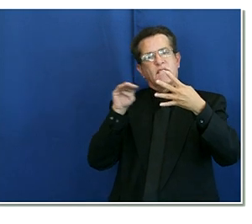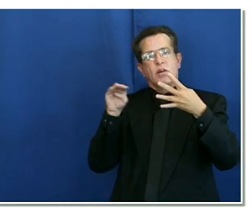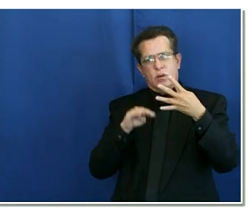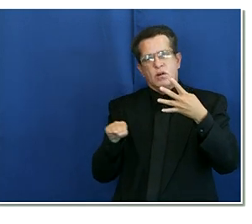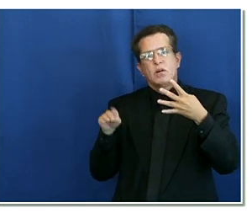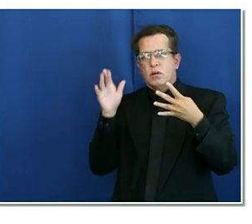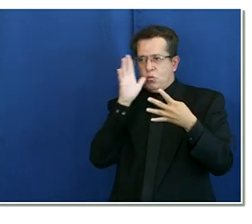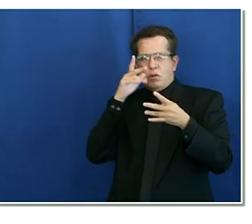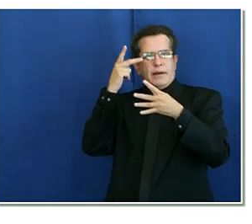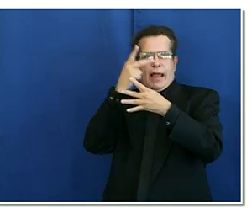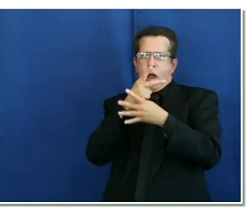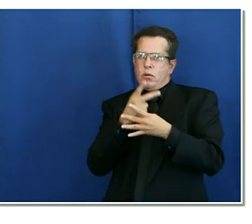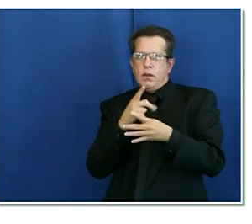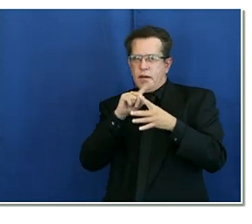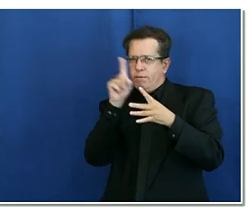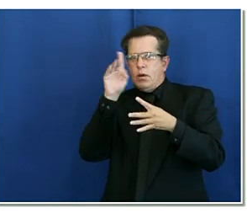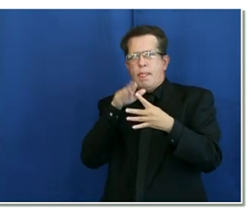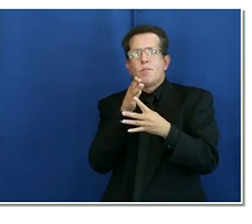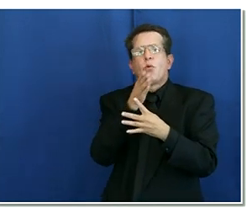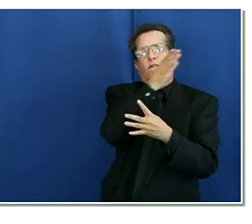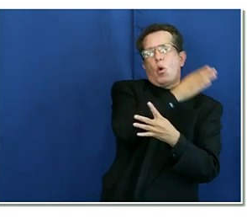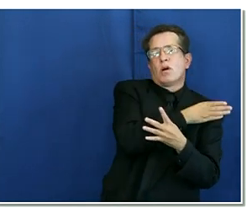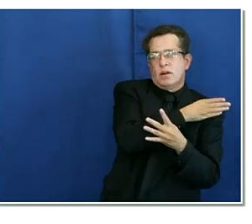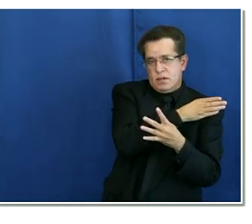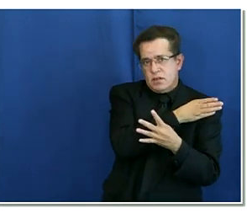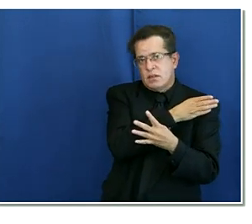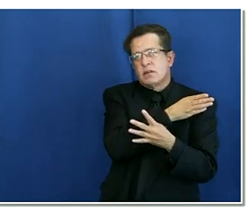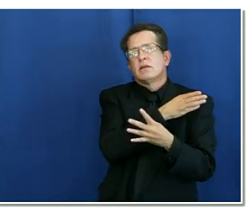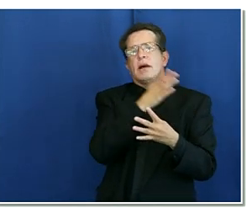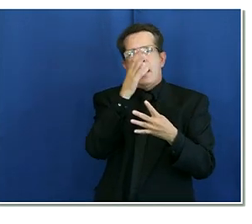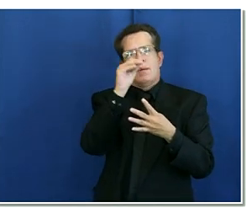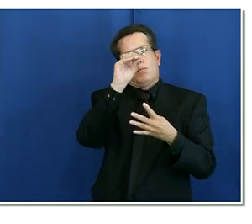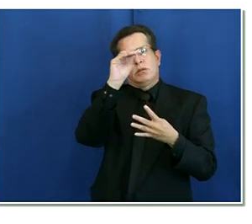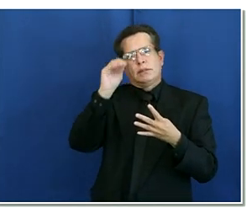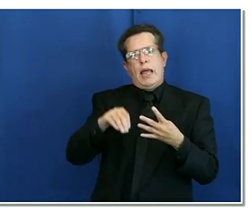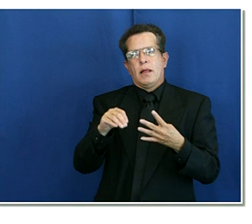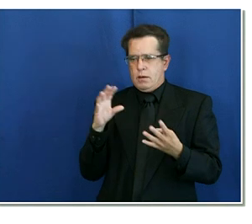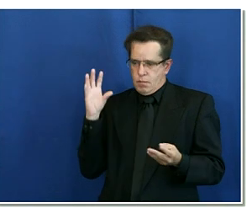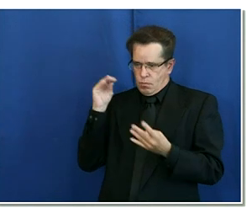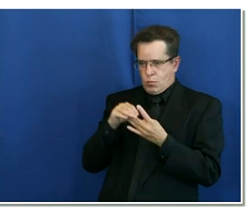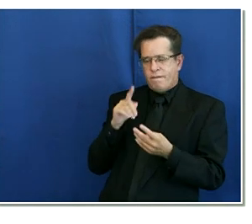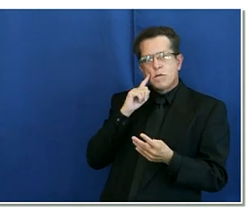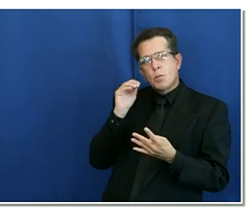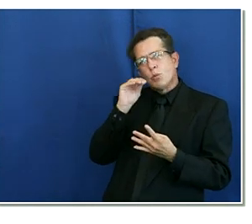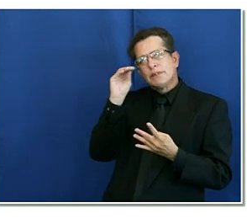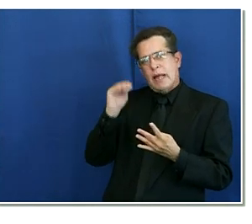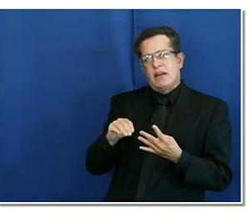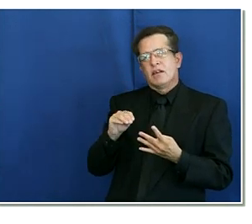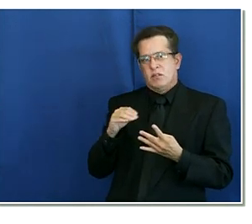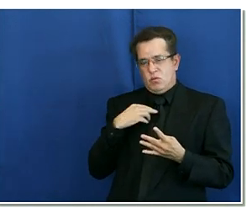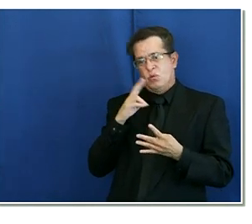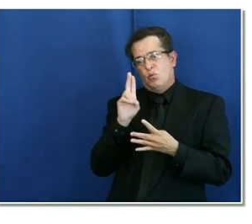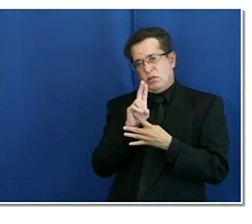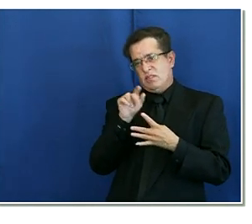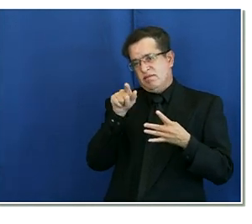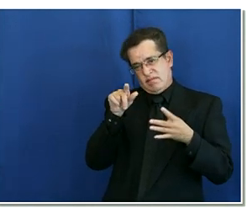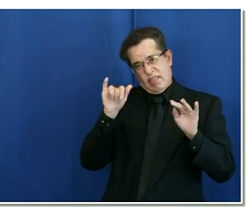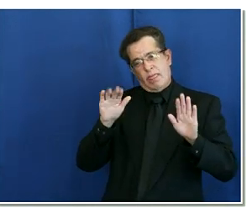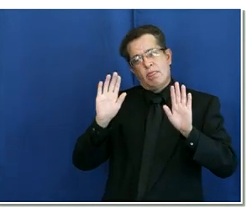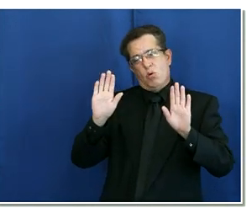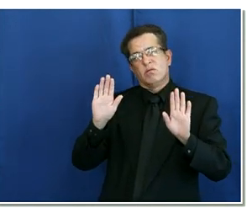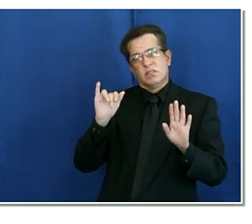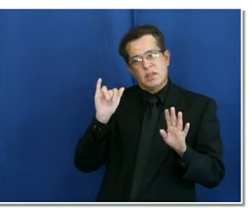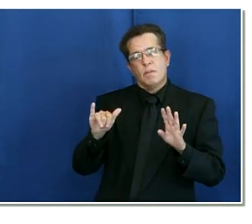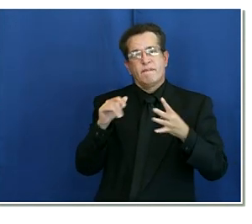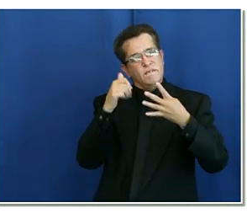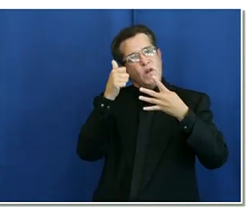differently than the previous case rate, as well as the % of testing positivity, and the calculations there remain the same.